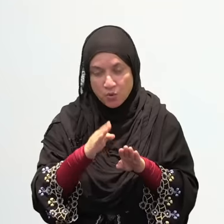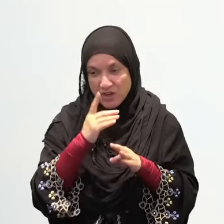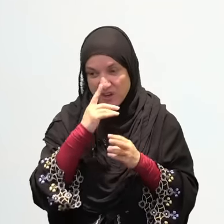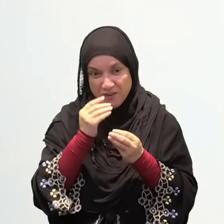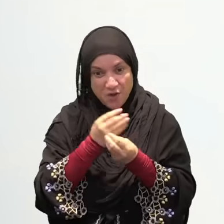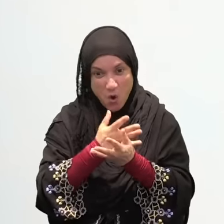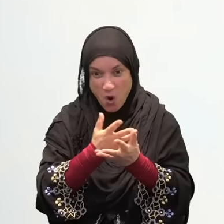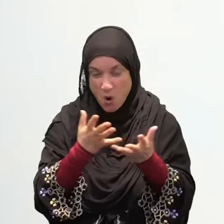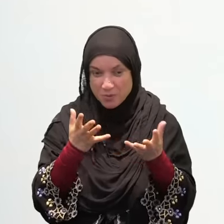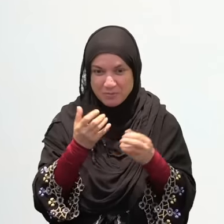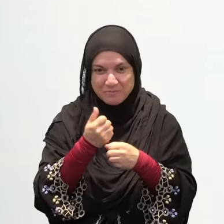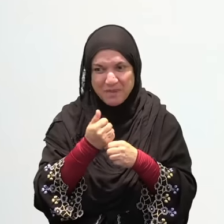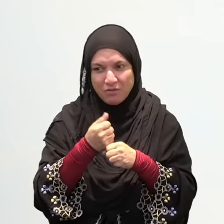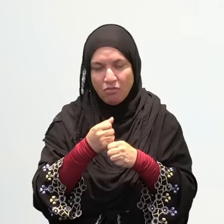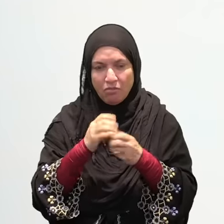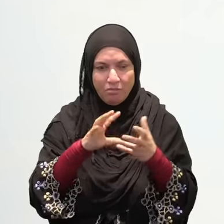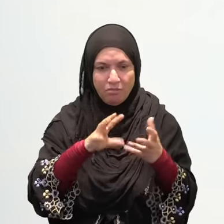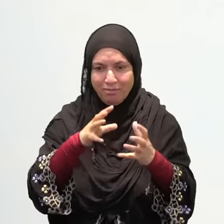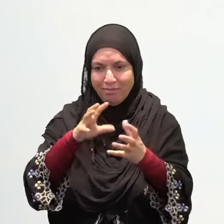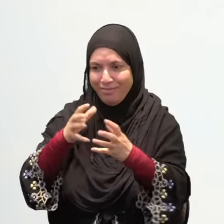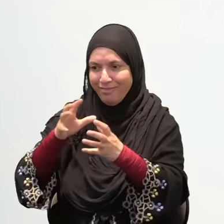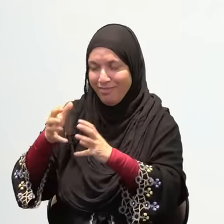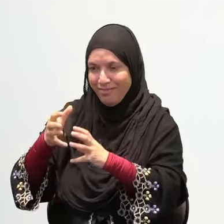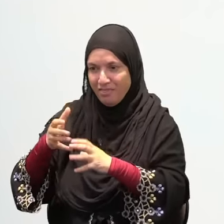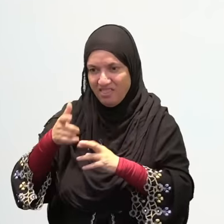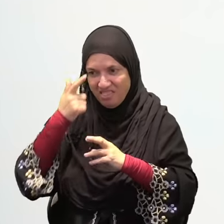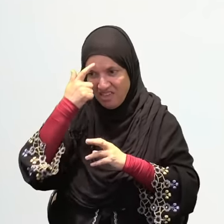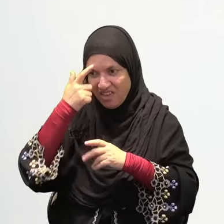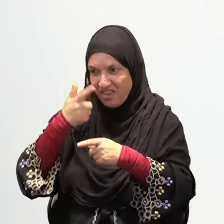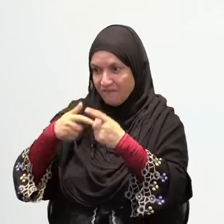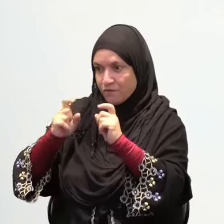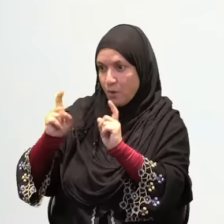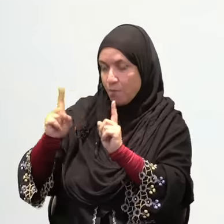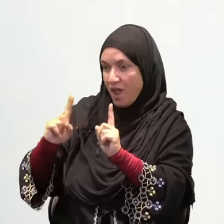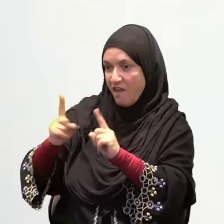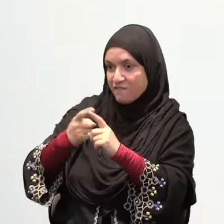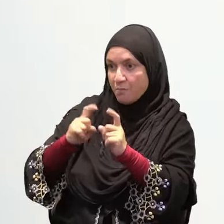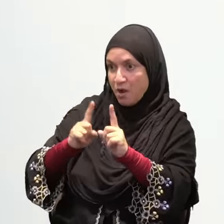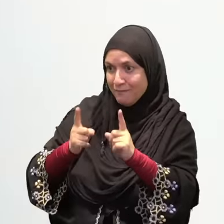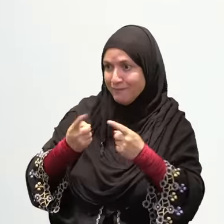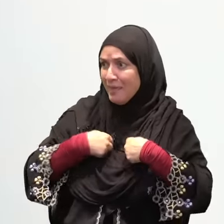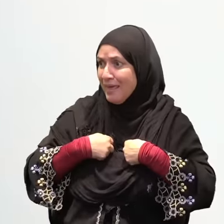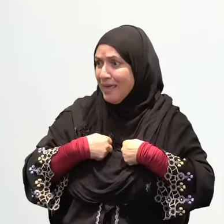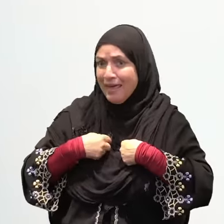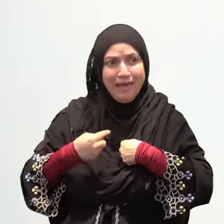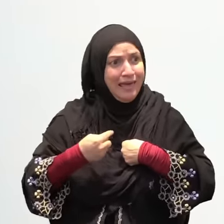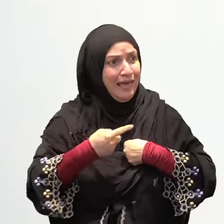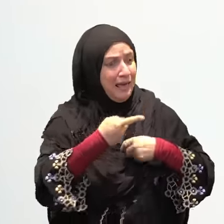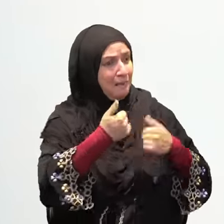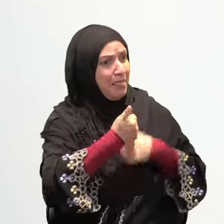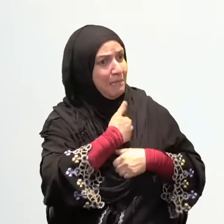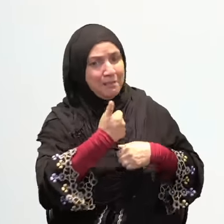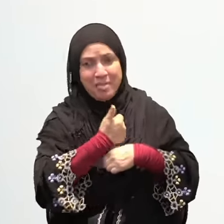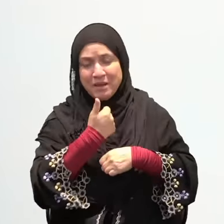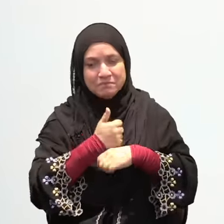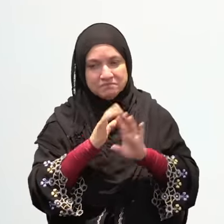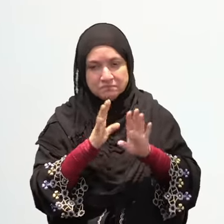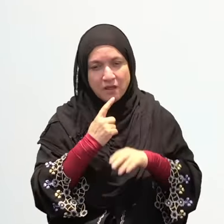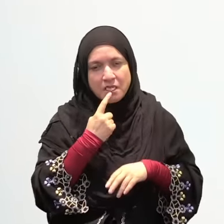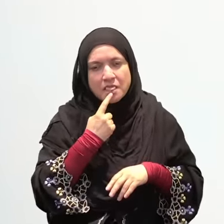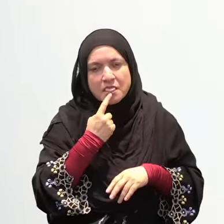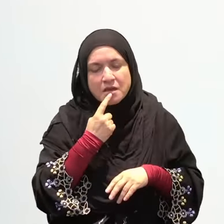is it nonsense in the first place? Number five, and this is going to be the hardest one. This is going to be the hardest